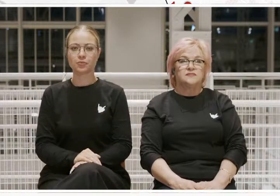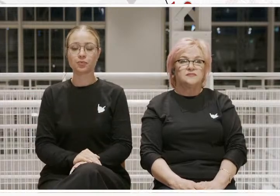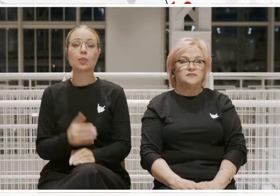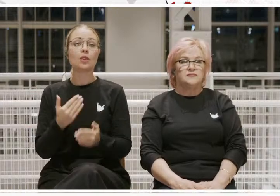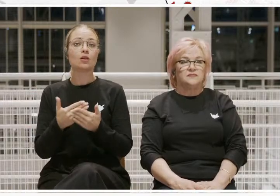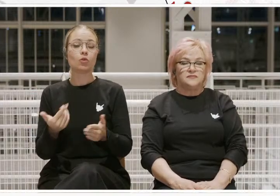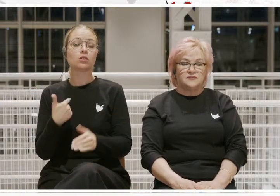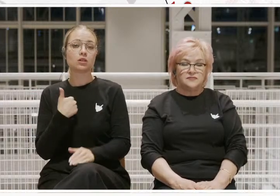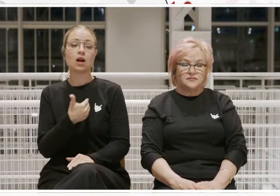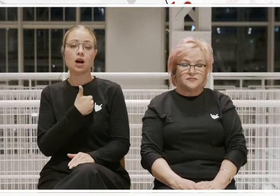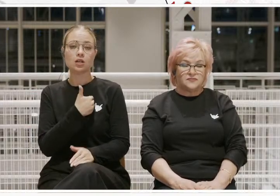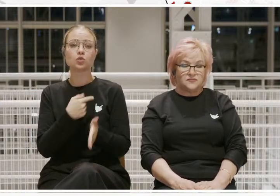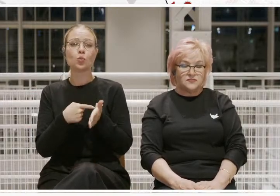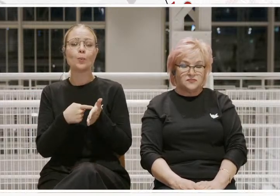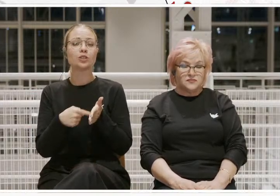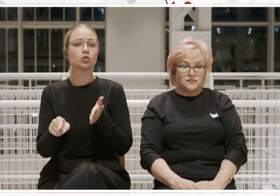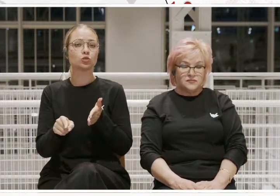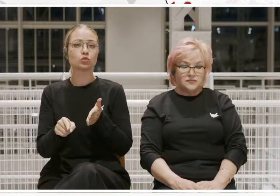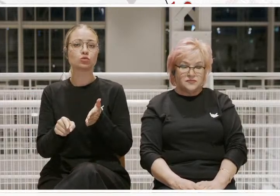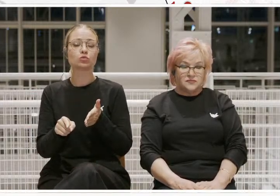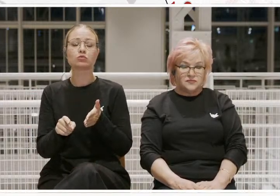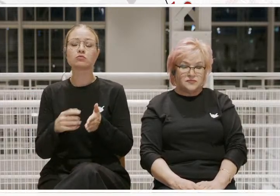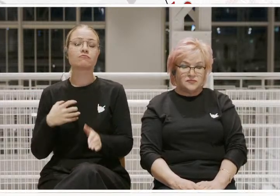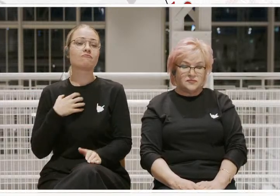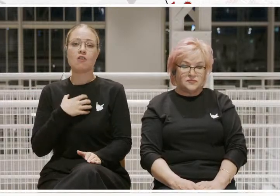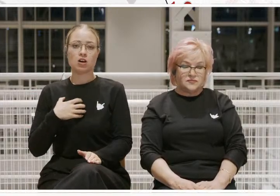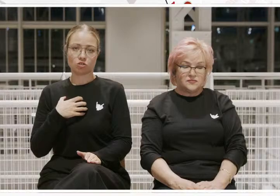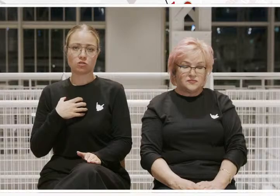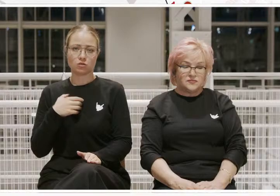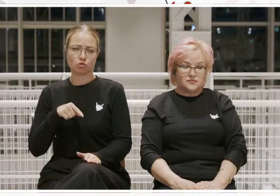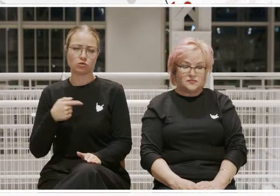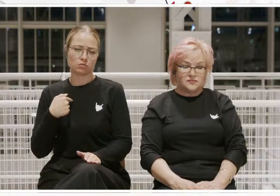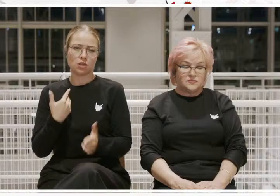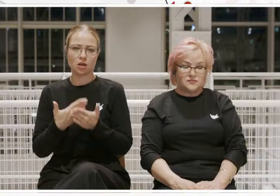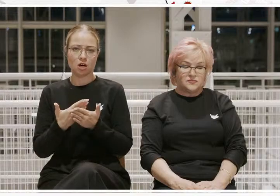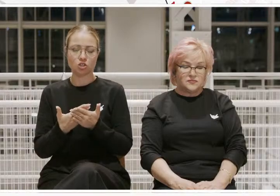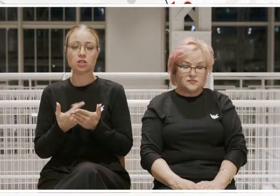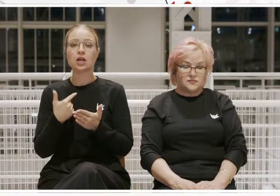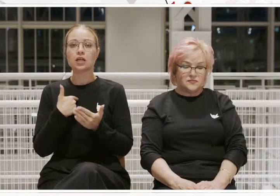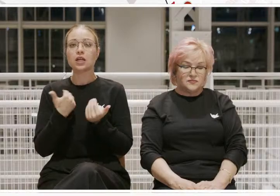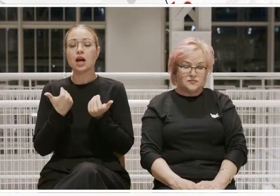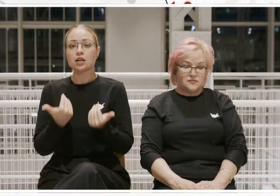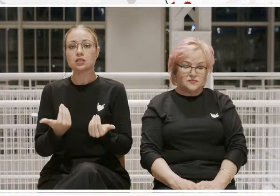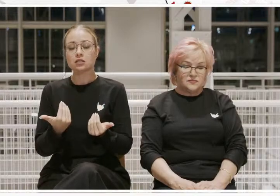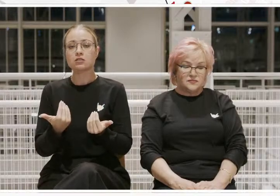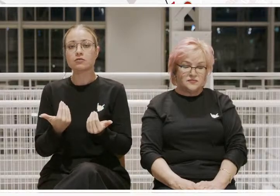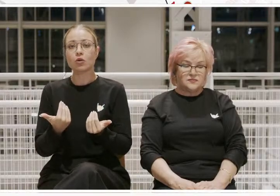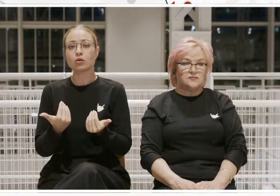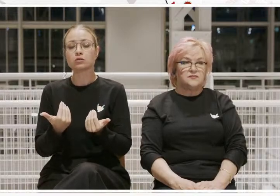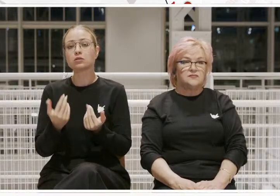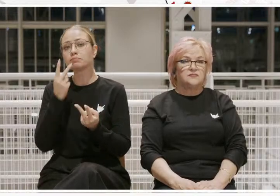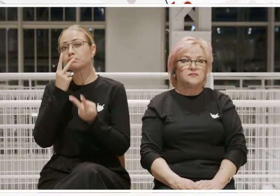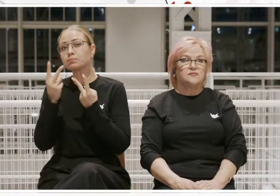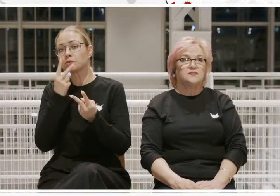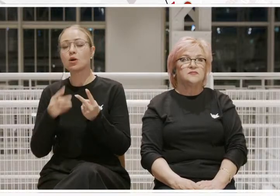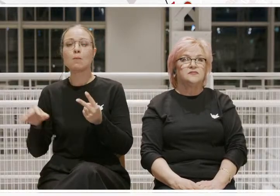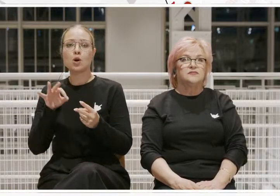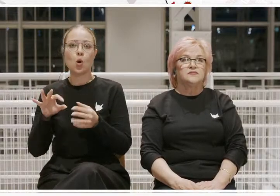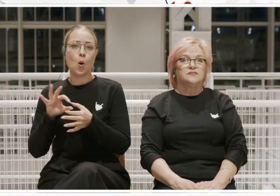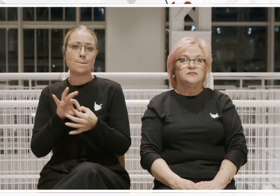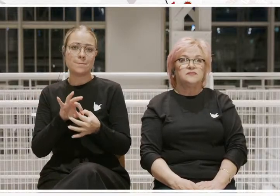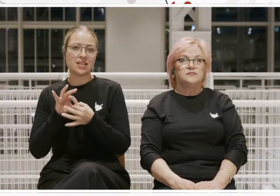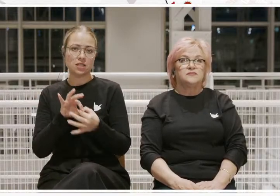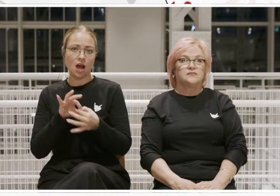important. This afternoon I was listening the session about urban mediation, and where